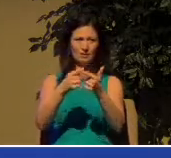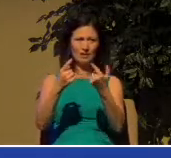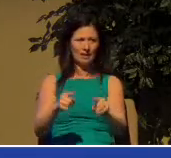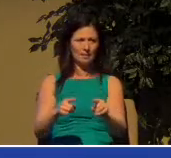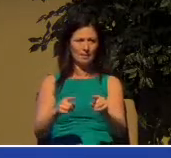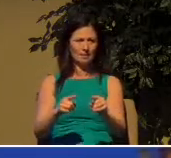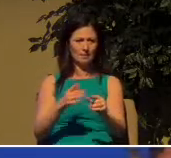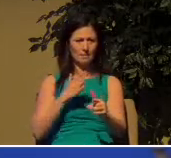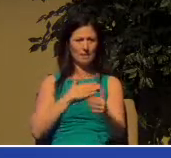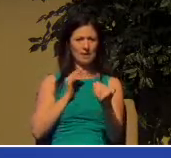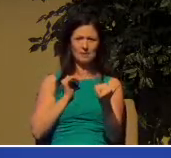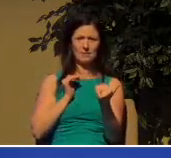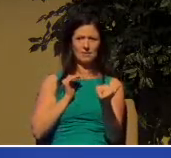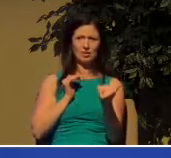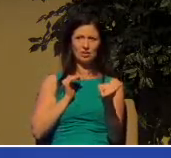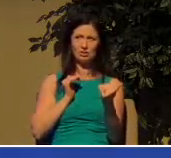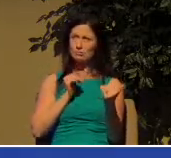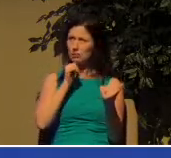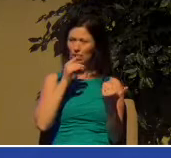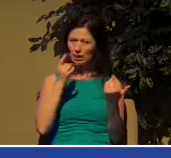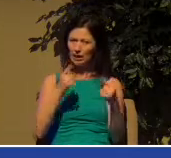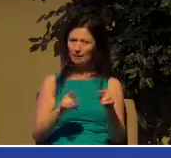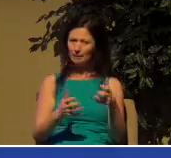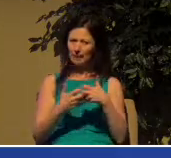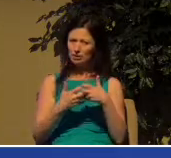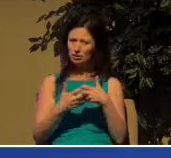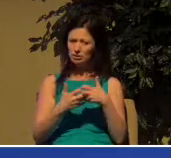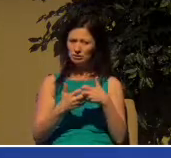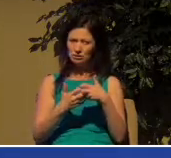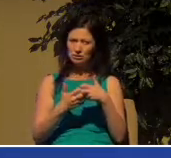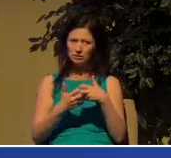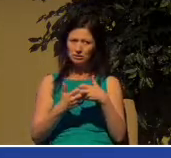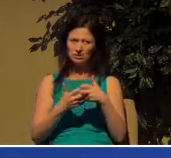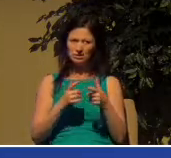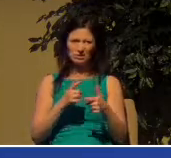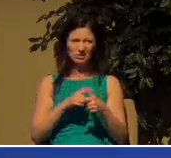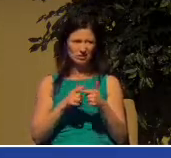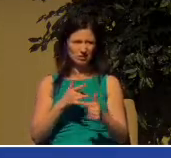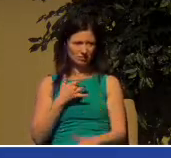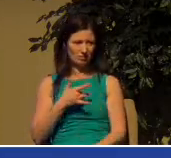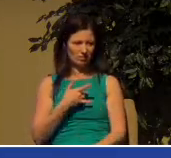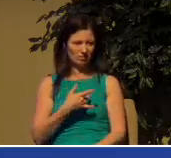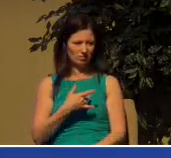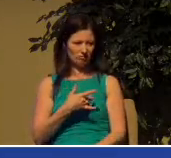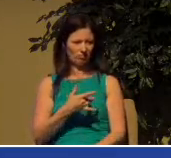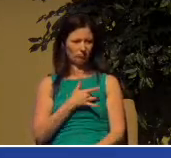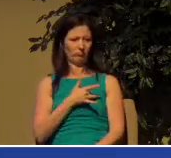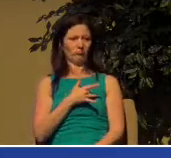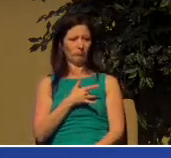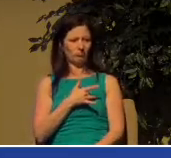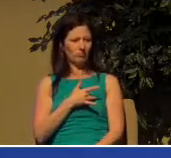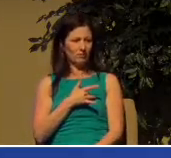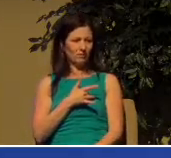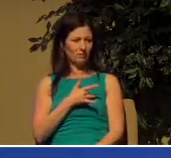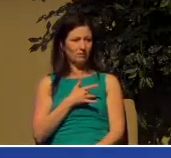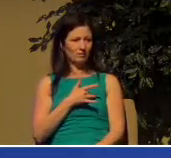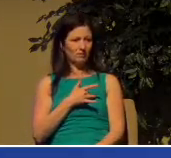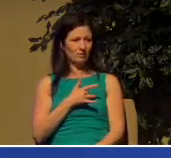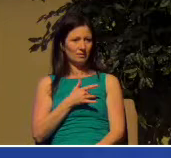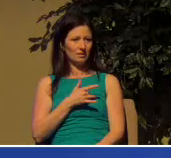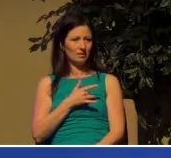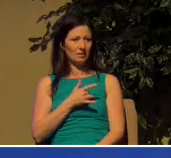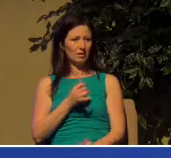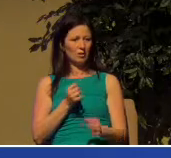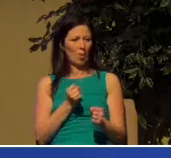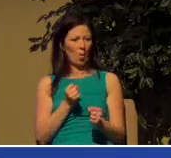What happens to you and me? We get disillusioned, our hearts grow cold, and the world is full of people who have turned away from God